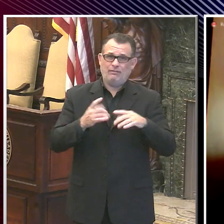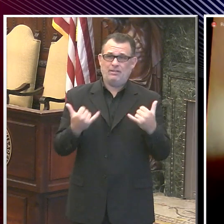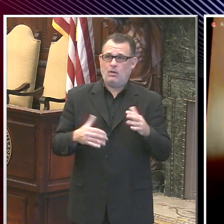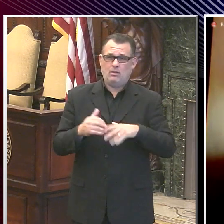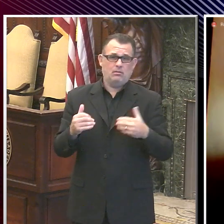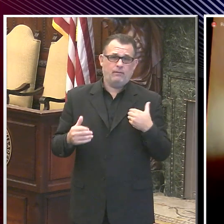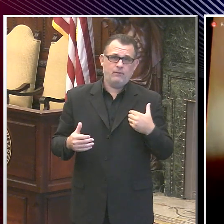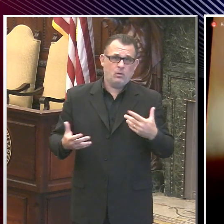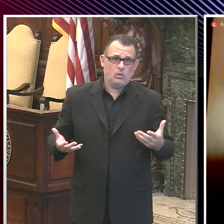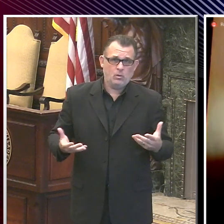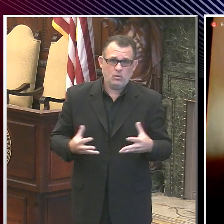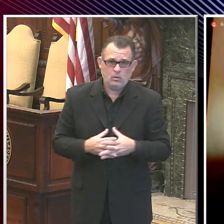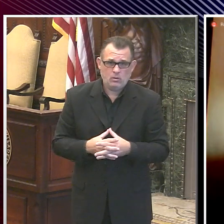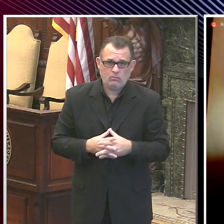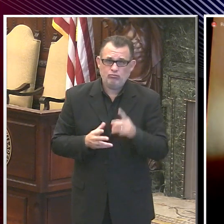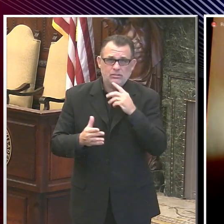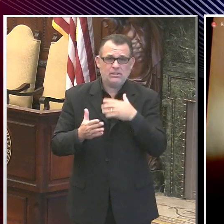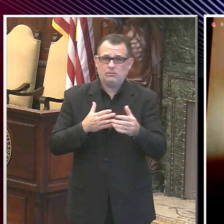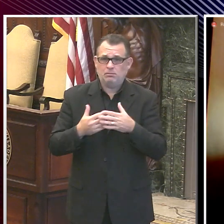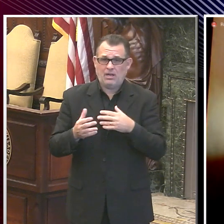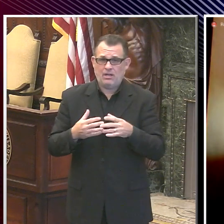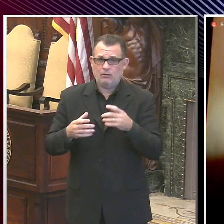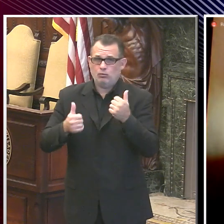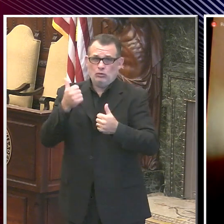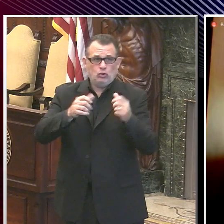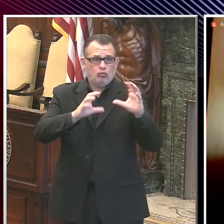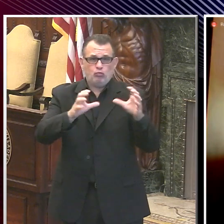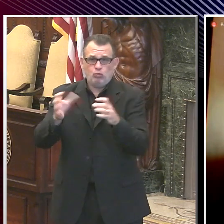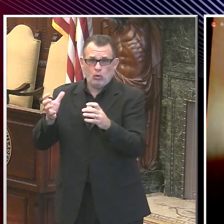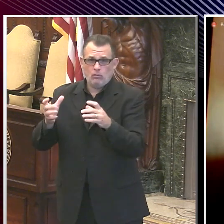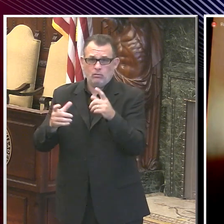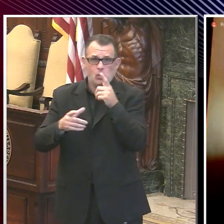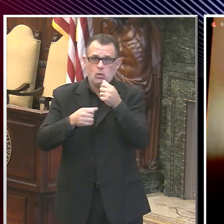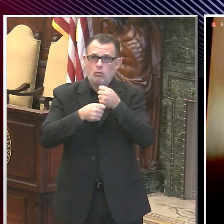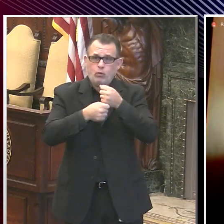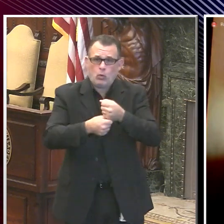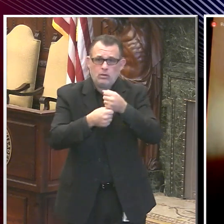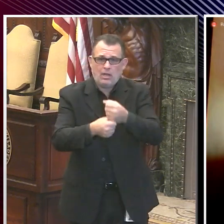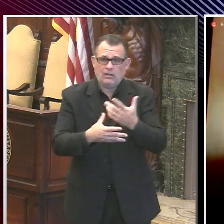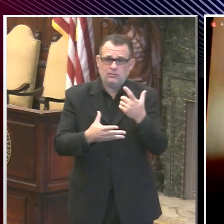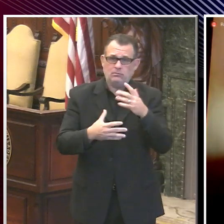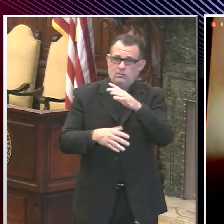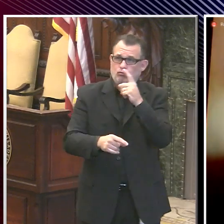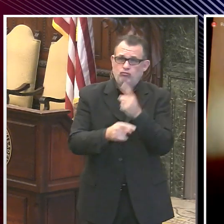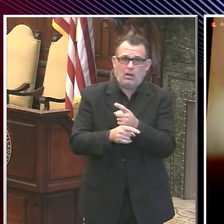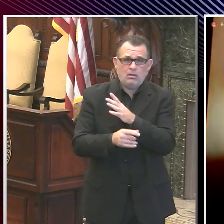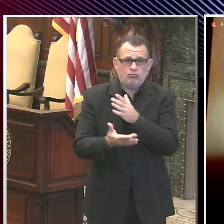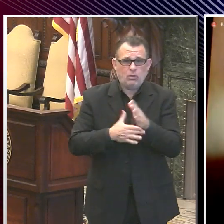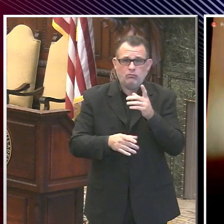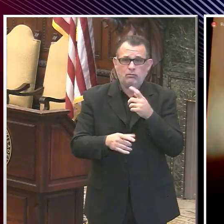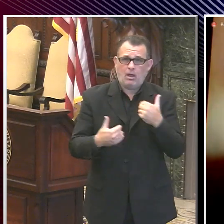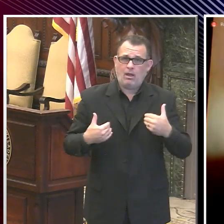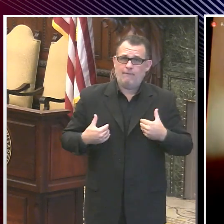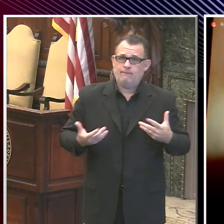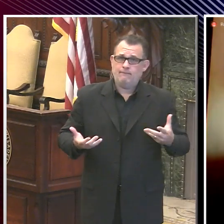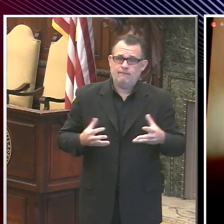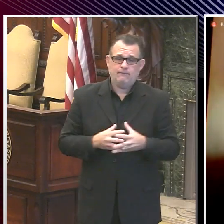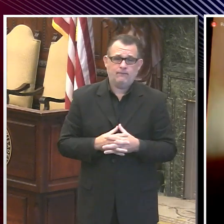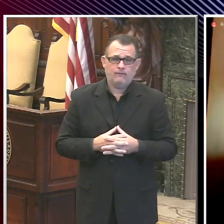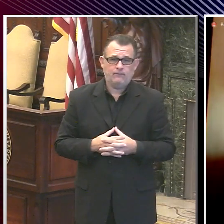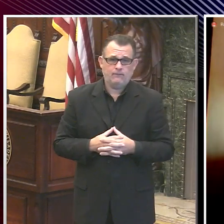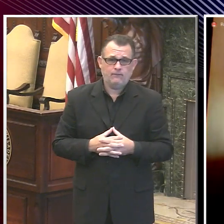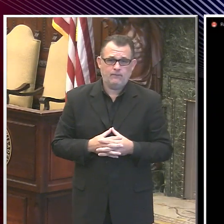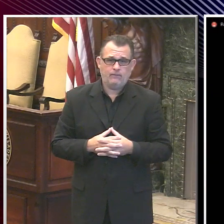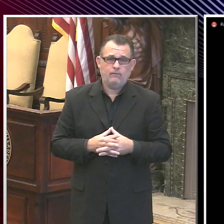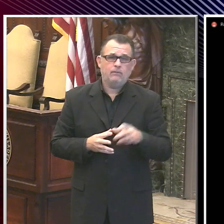other sector of the economy and the workers that work in that sector, and they have workers' rights as everyone else does.